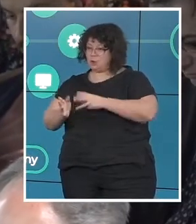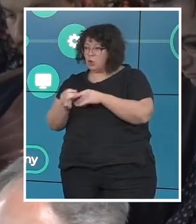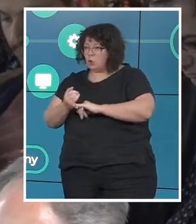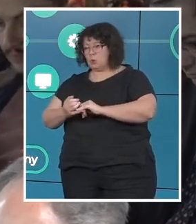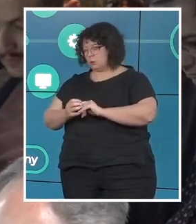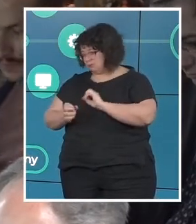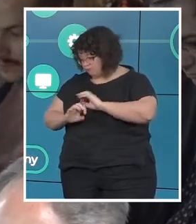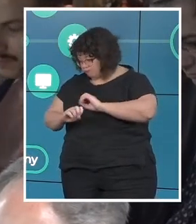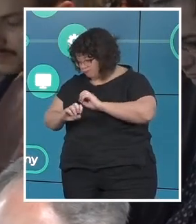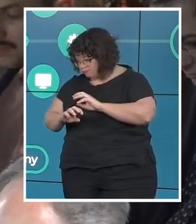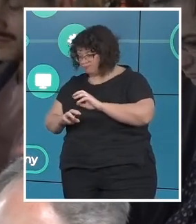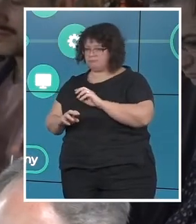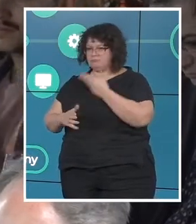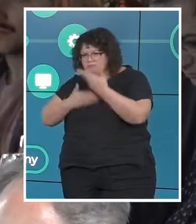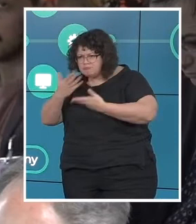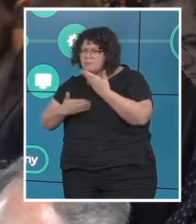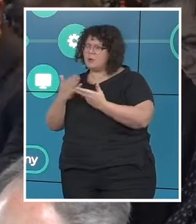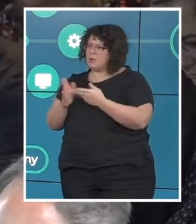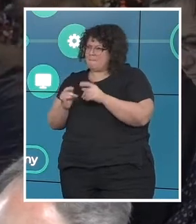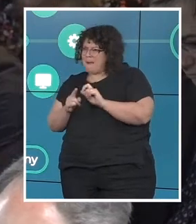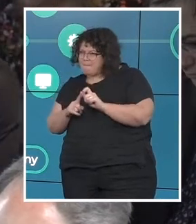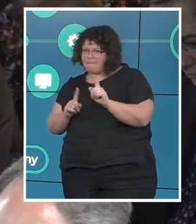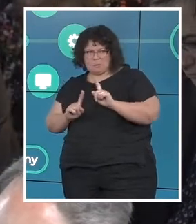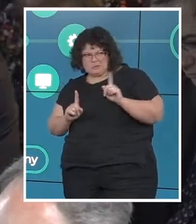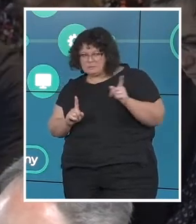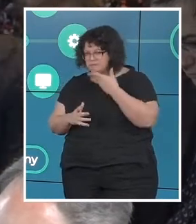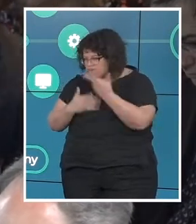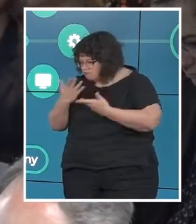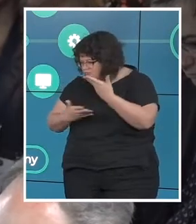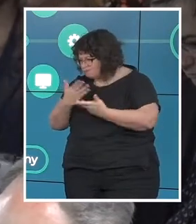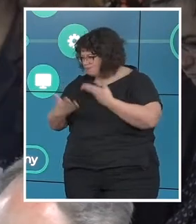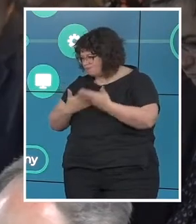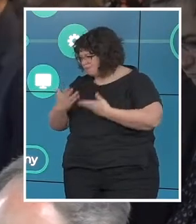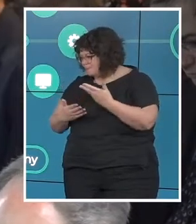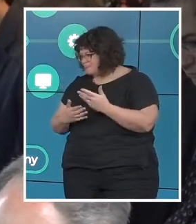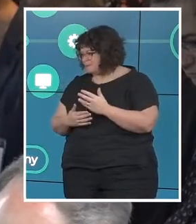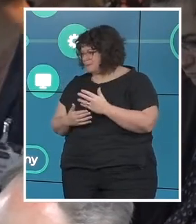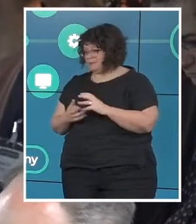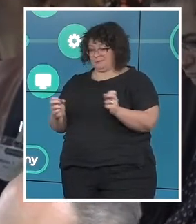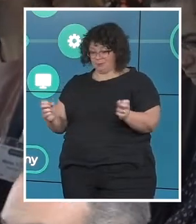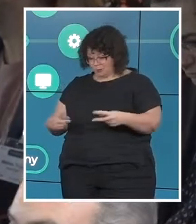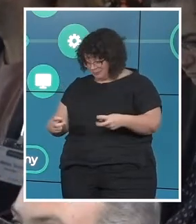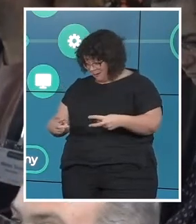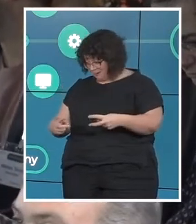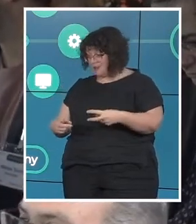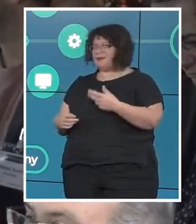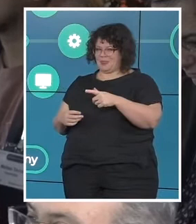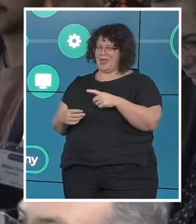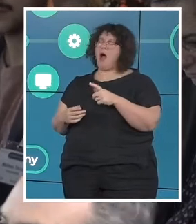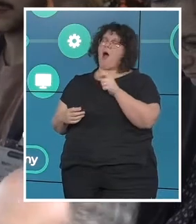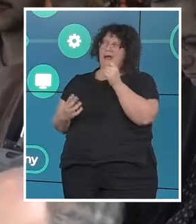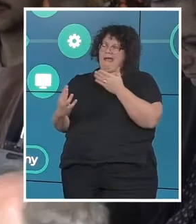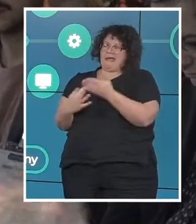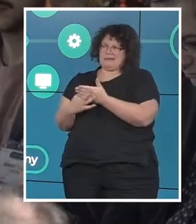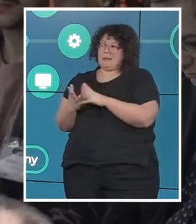map means. And sometimes it's a bit of a rabbit hole around the map itself. There's a lot you can do, but you can't do everything. But